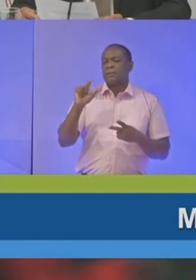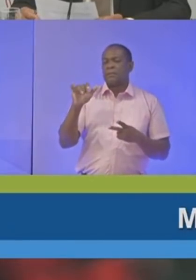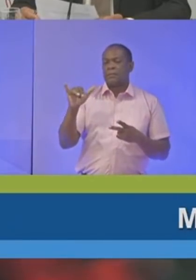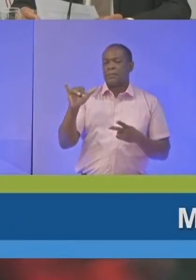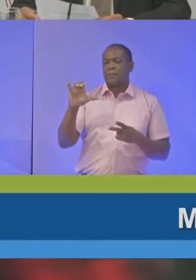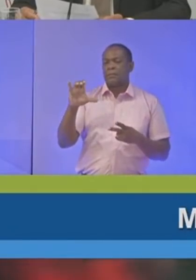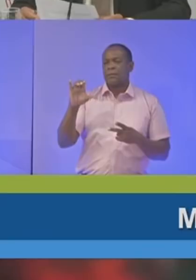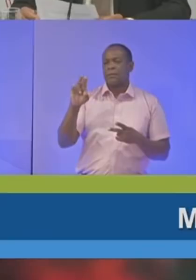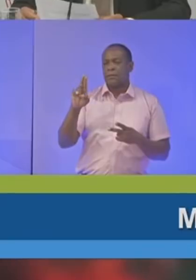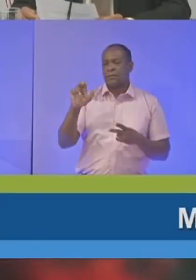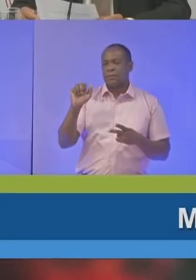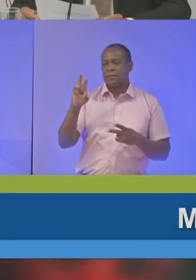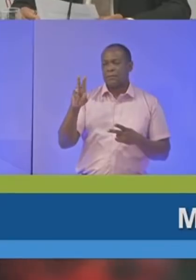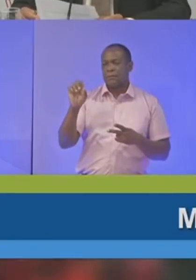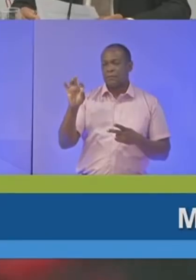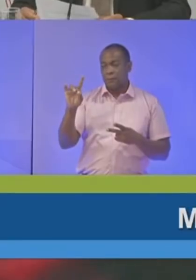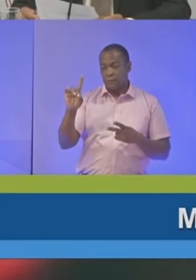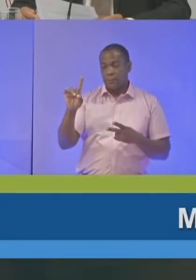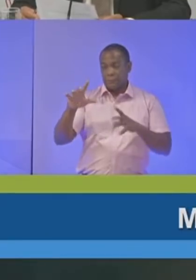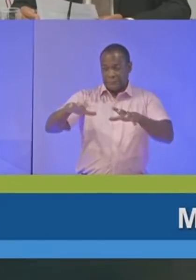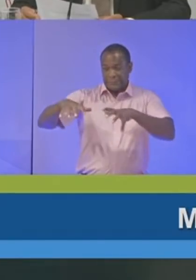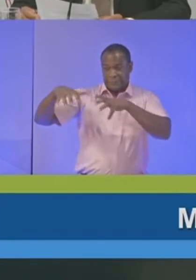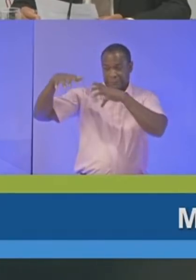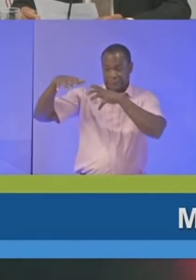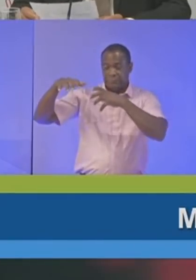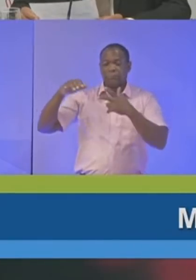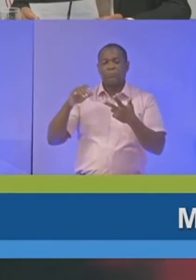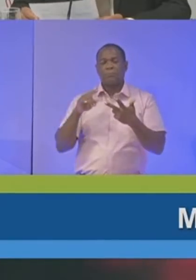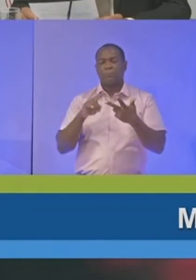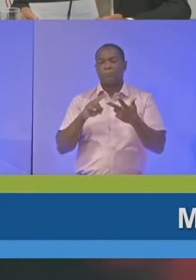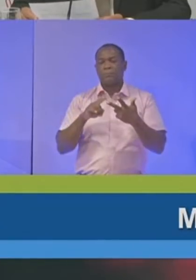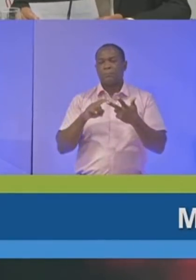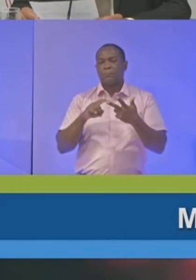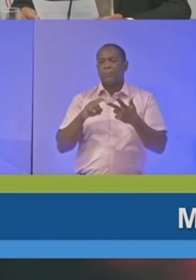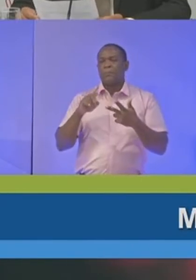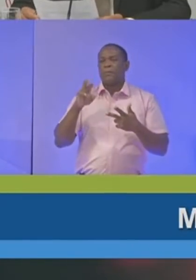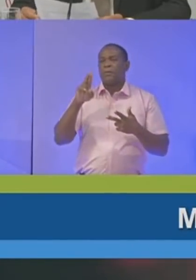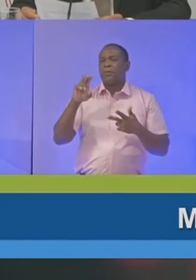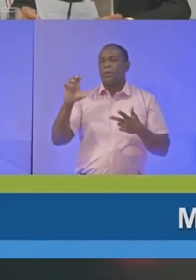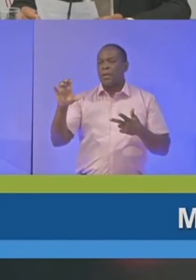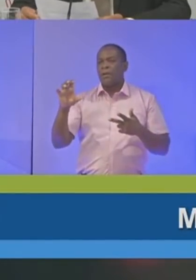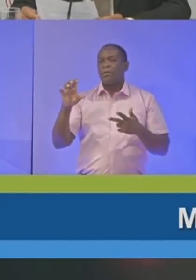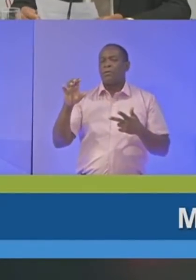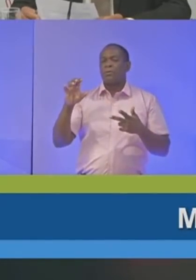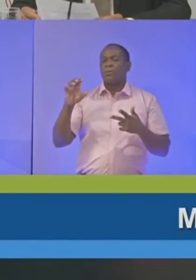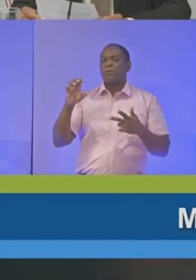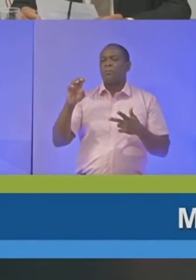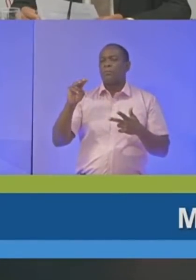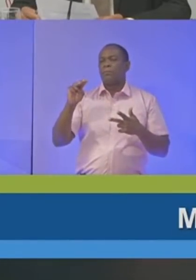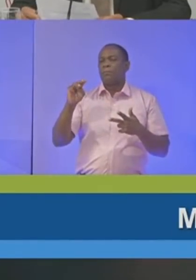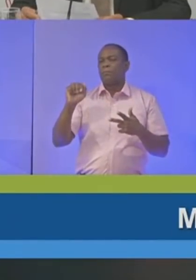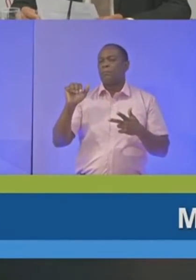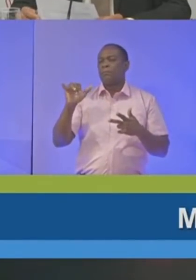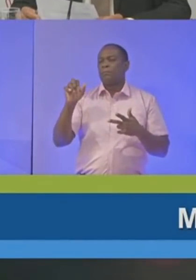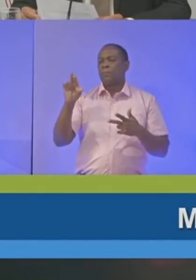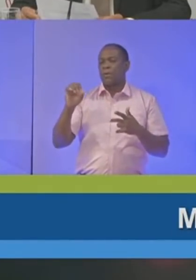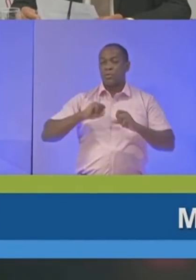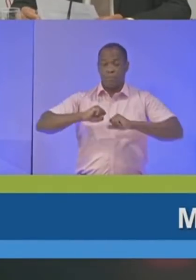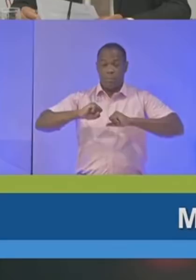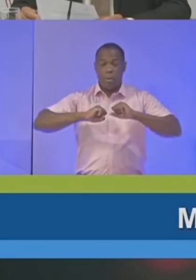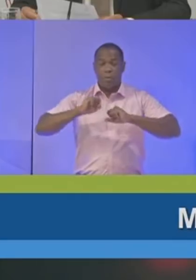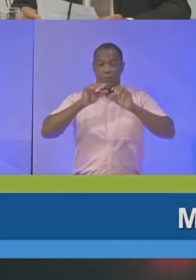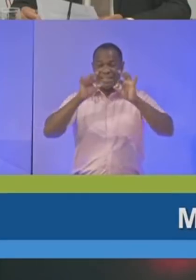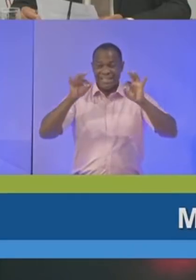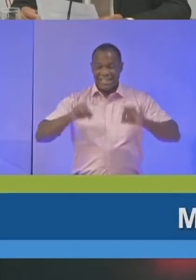Hansrad Simir Singh Multipurpose Complex, Rio Claro, Bayaro Sport Facility. On the north